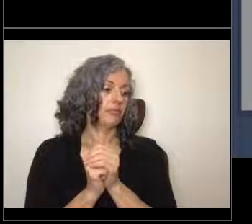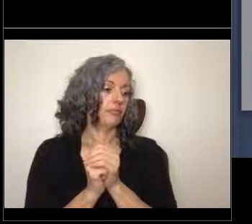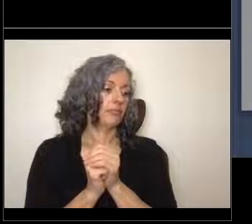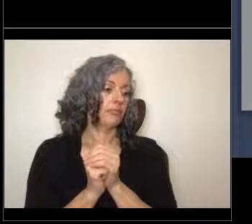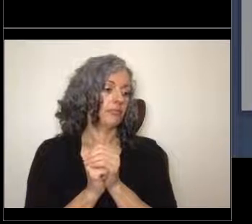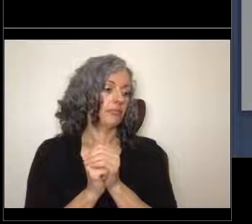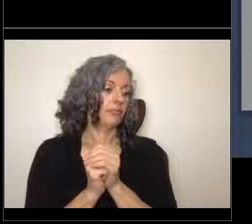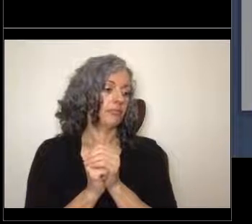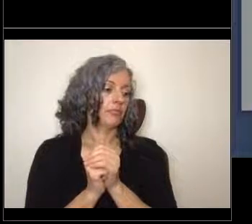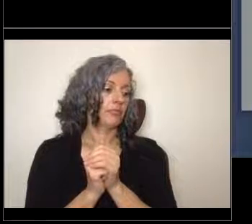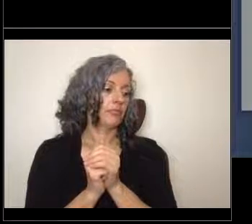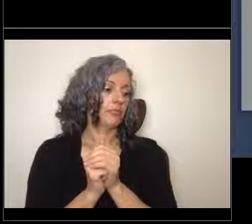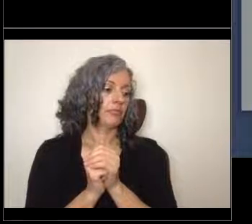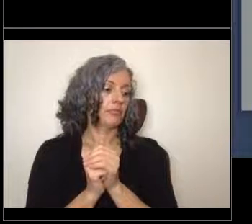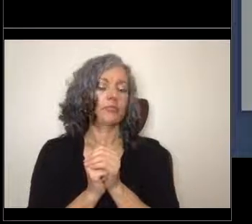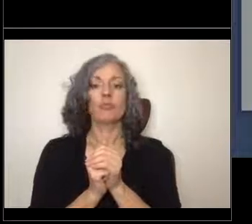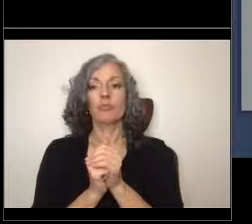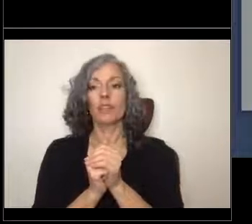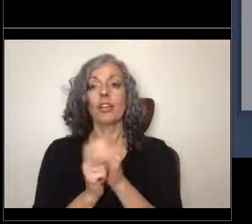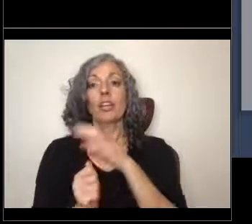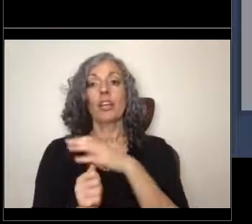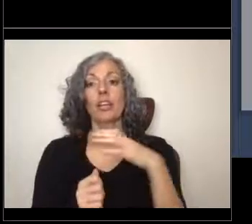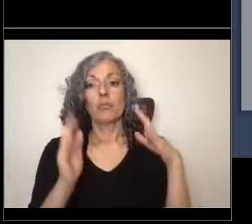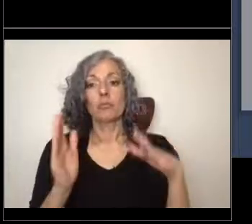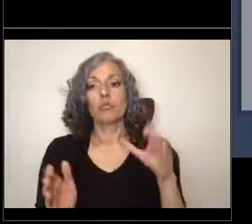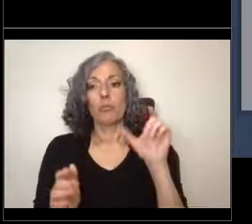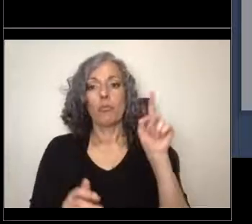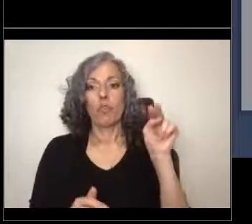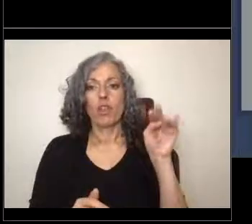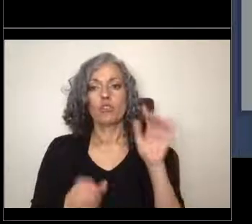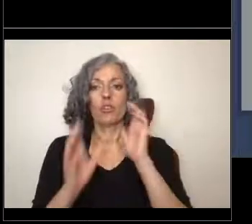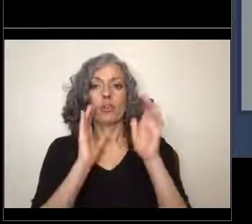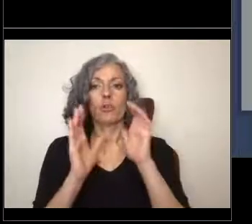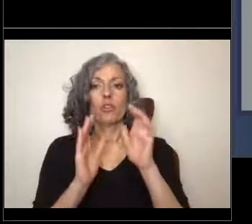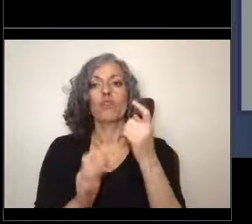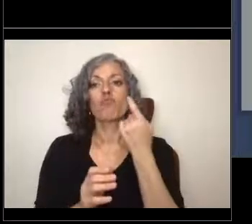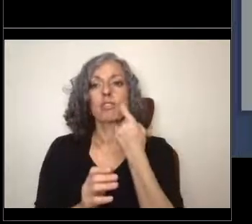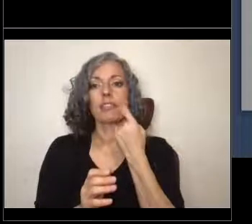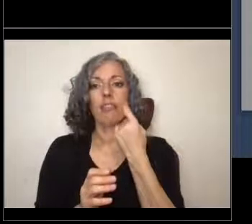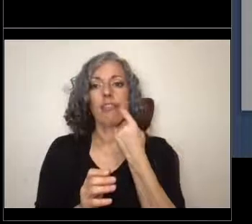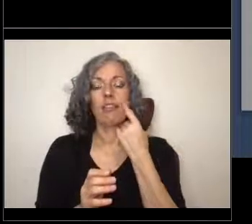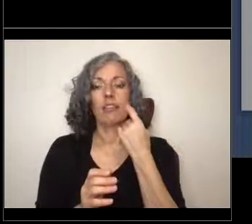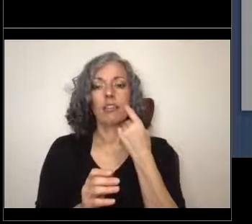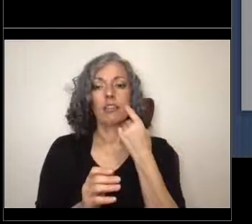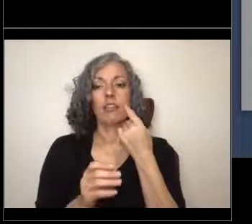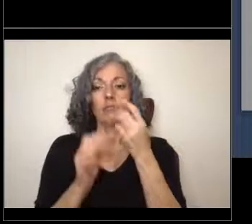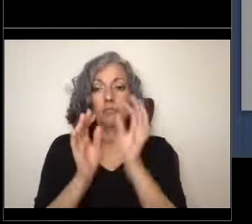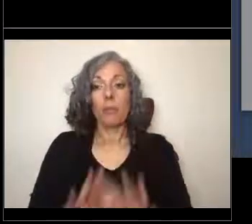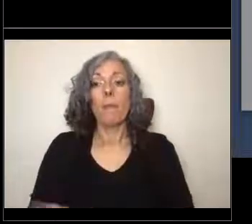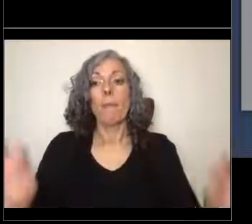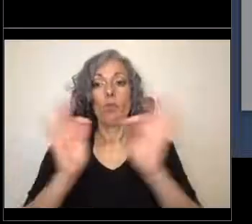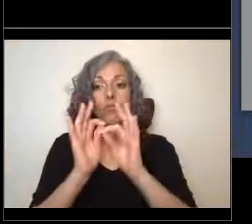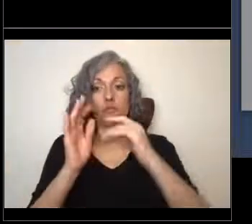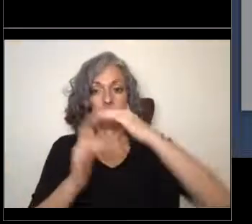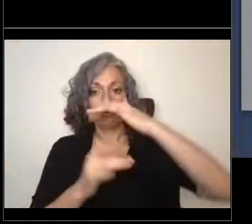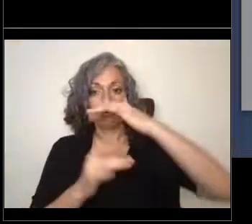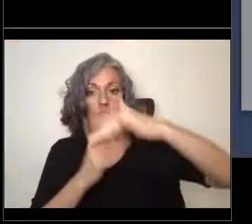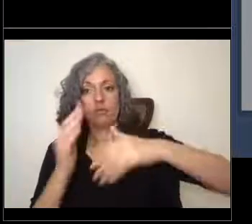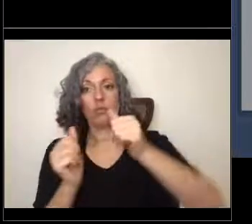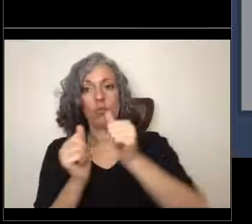reiterate what Commissioner Bradshaw communicated related to the importance of engaging with all